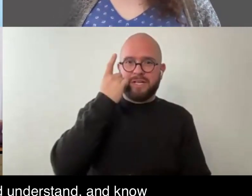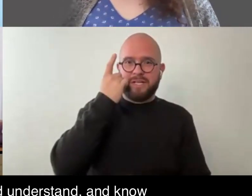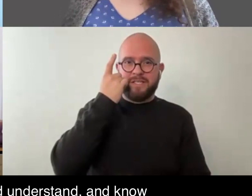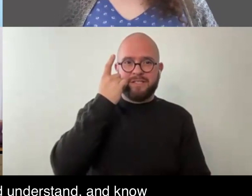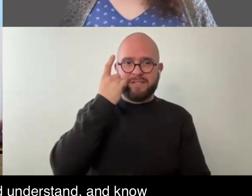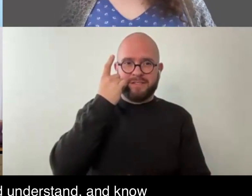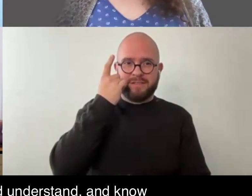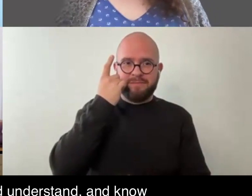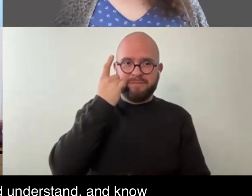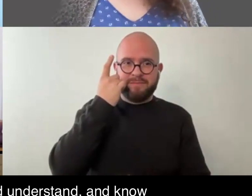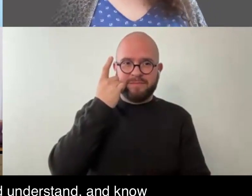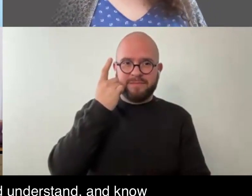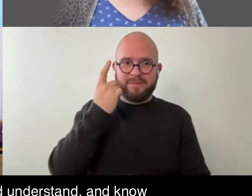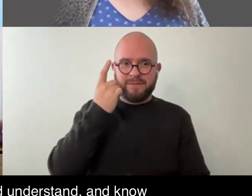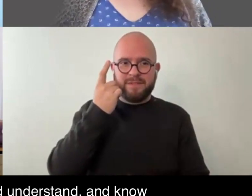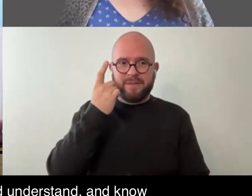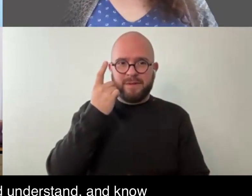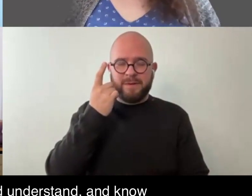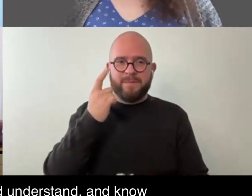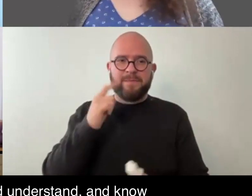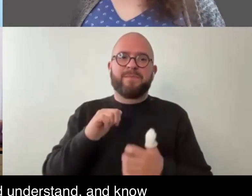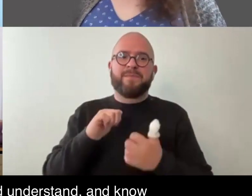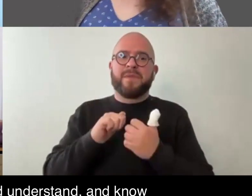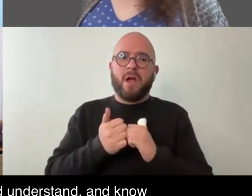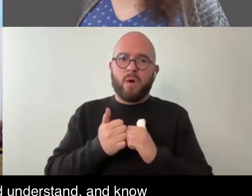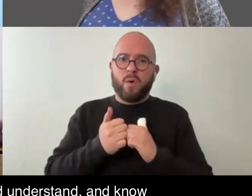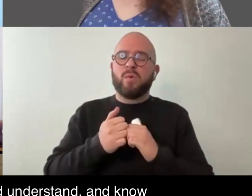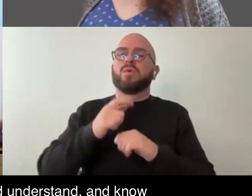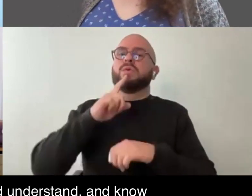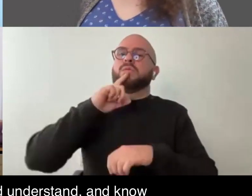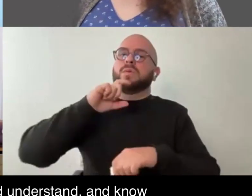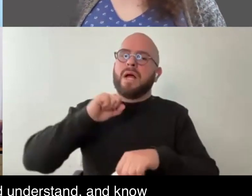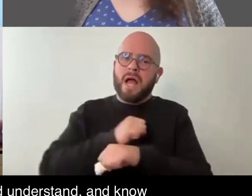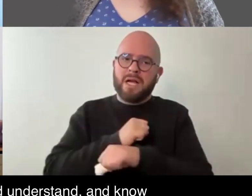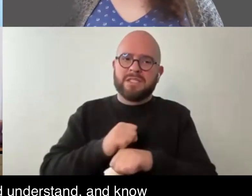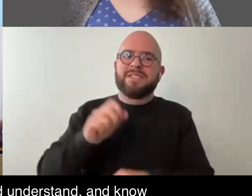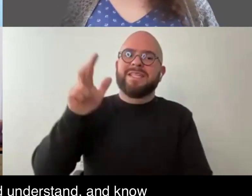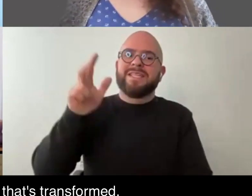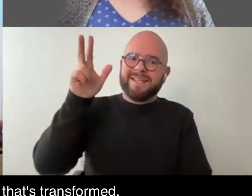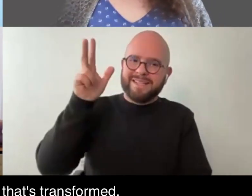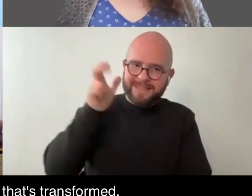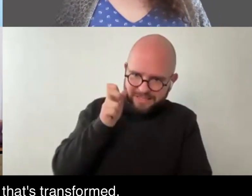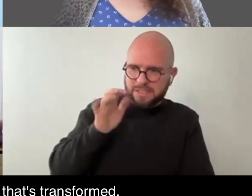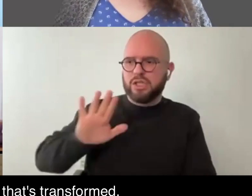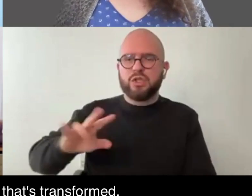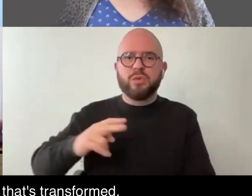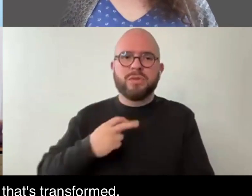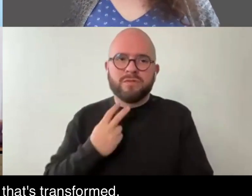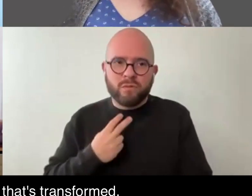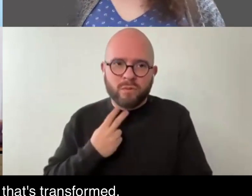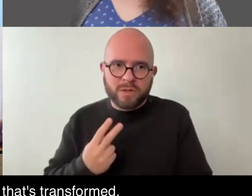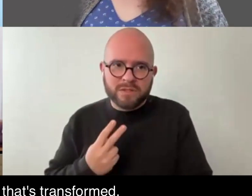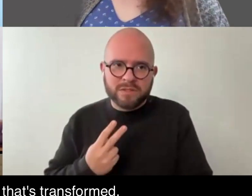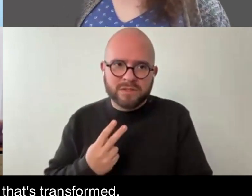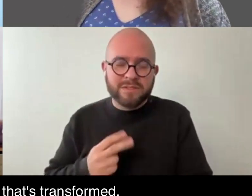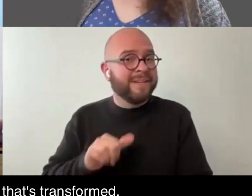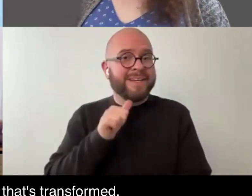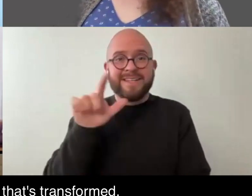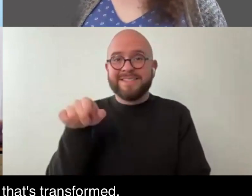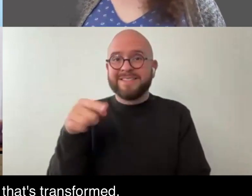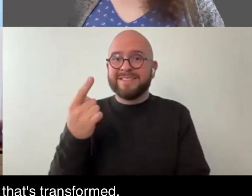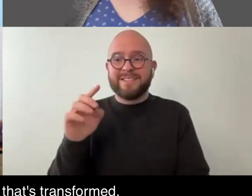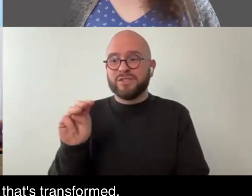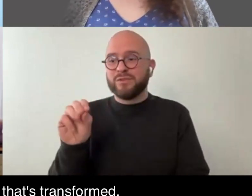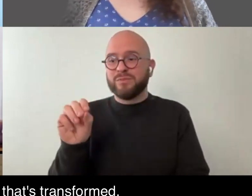how to properly, truly listen to his voice. It's not just Moses that's transformed,